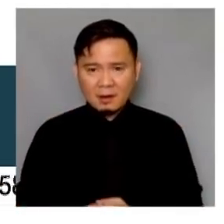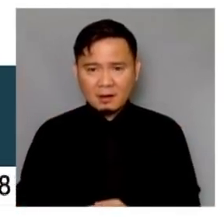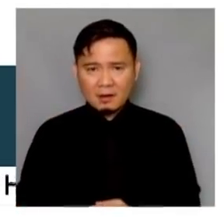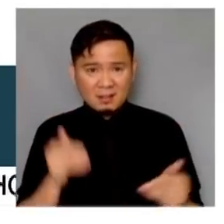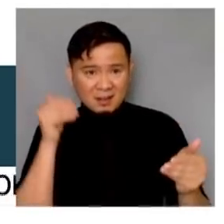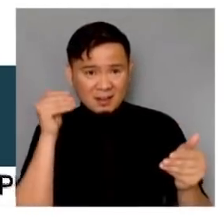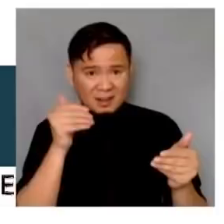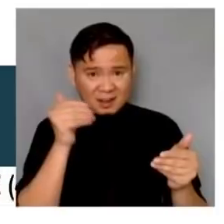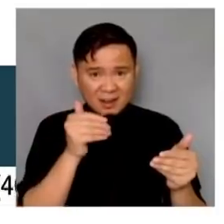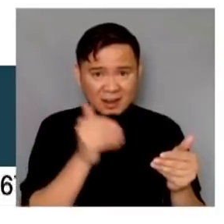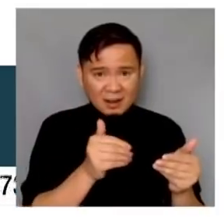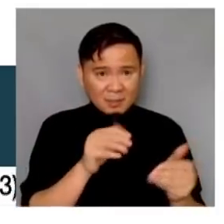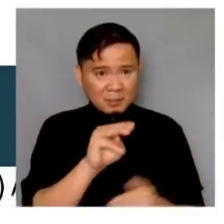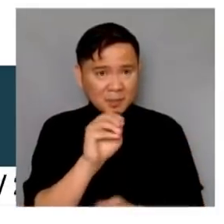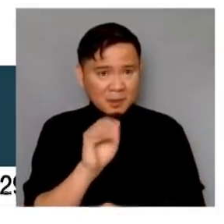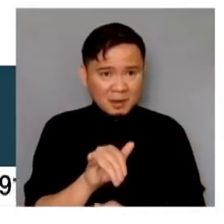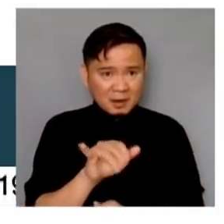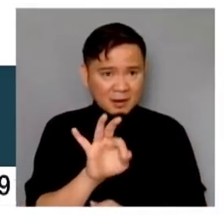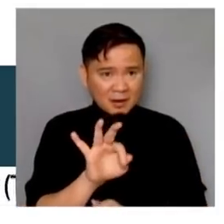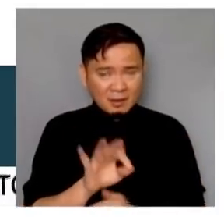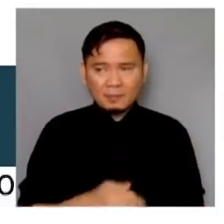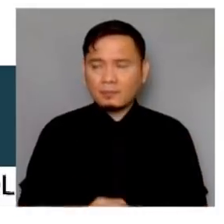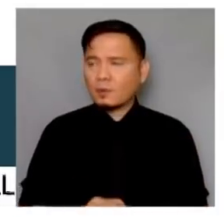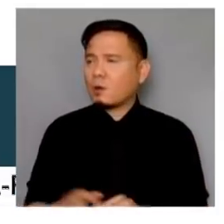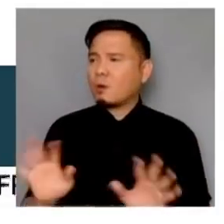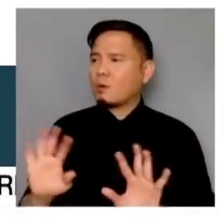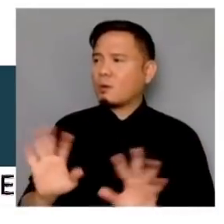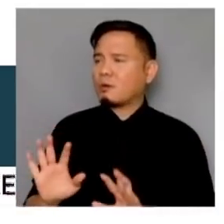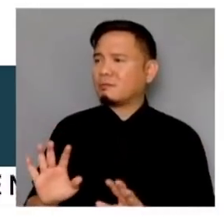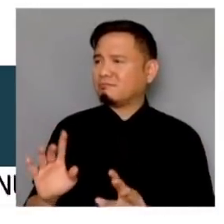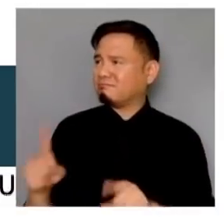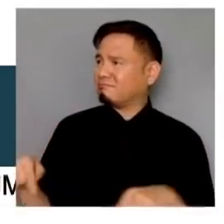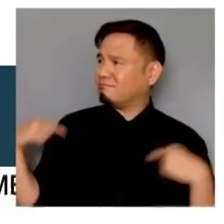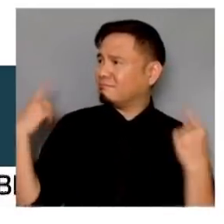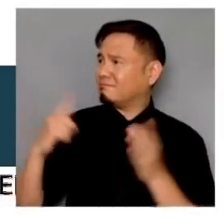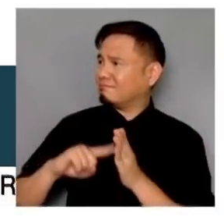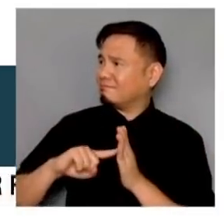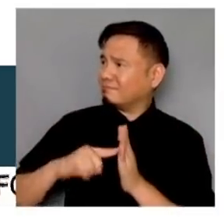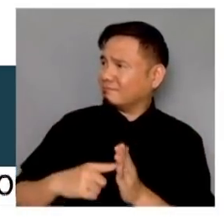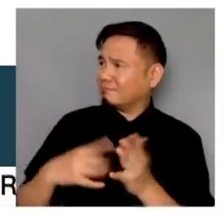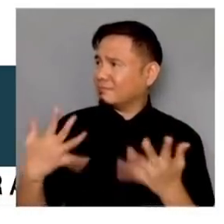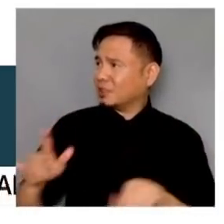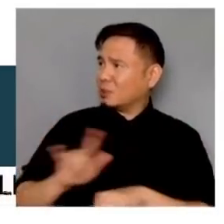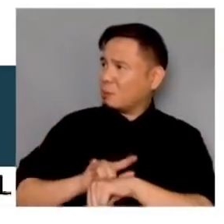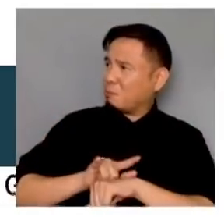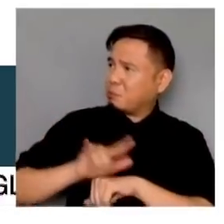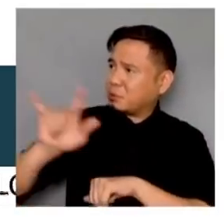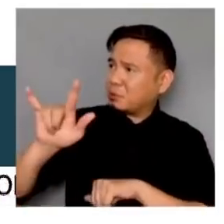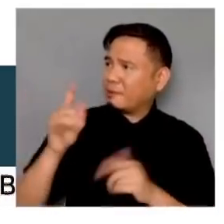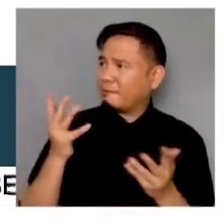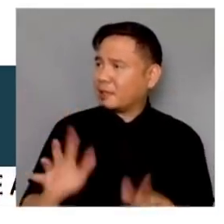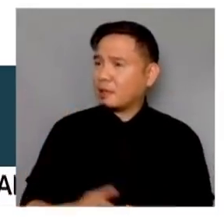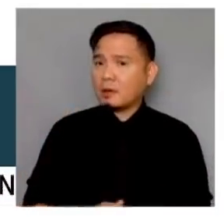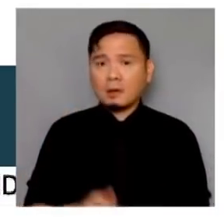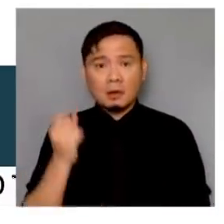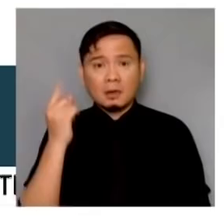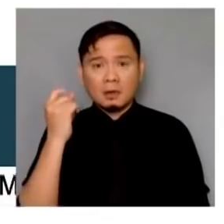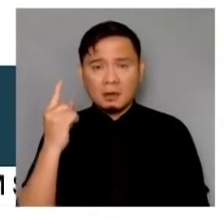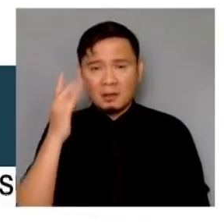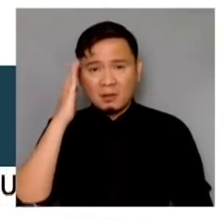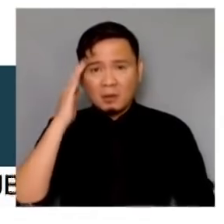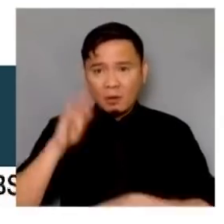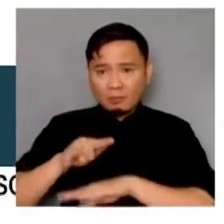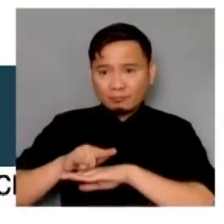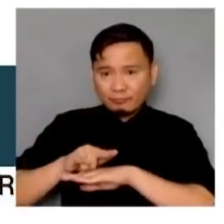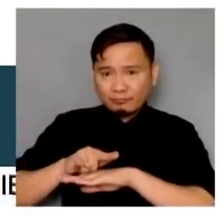a few more weeks before May 9? We took off from the very start, but of course we came from the ground, and then we know we